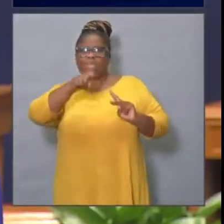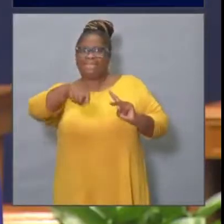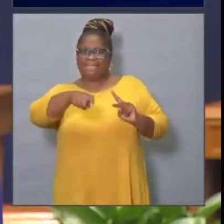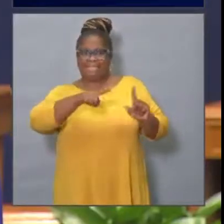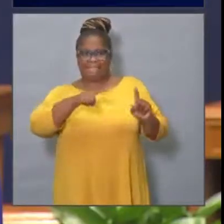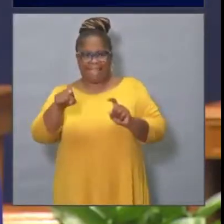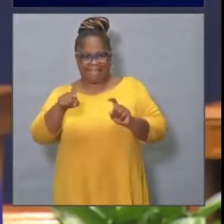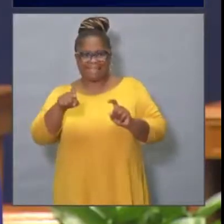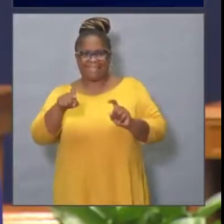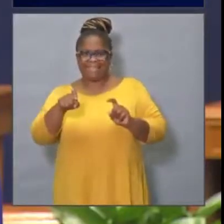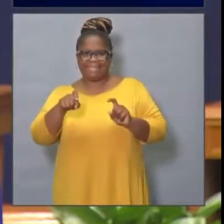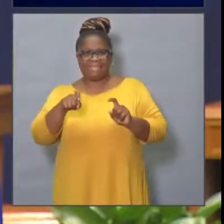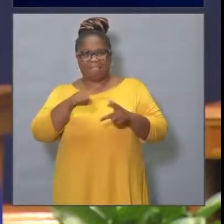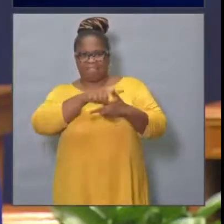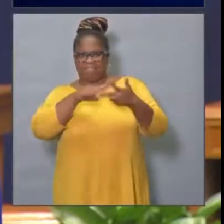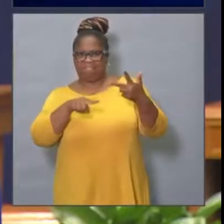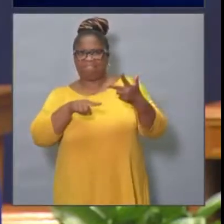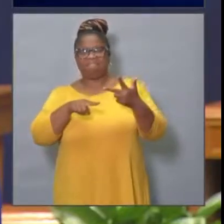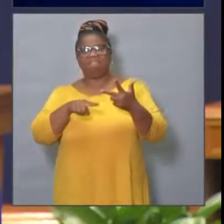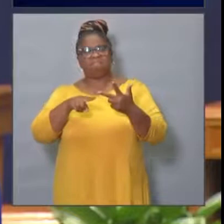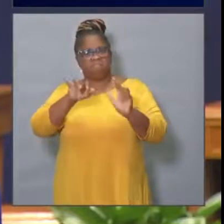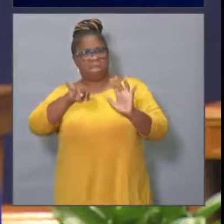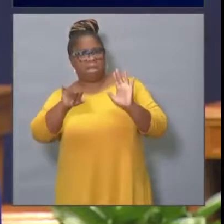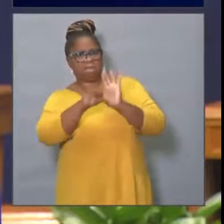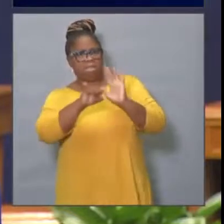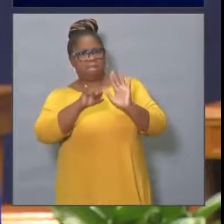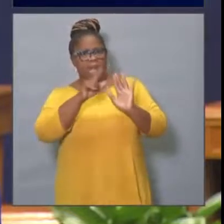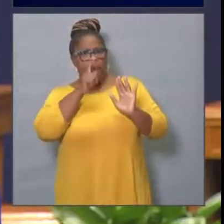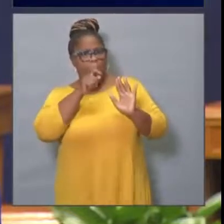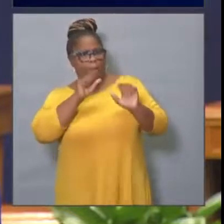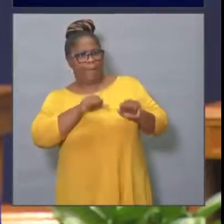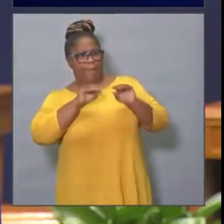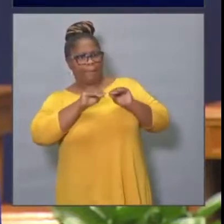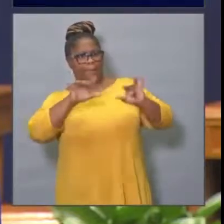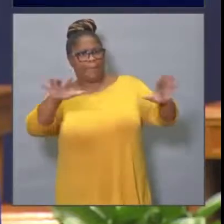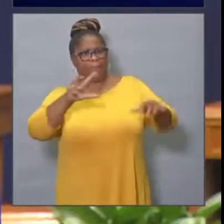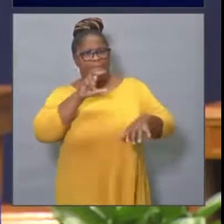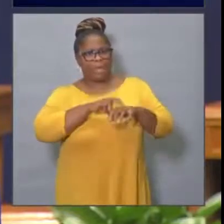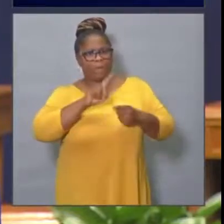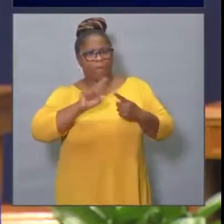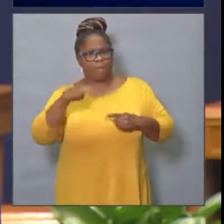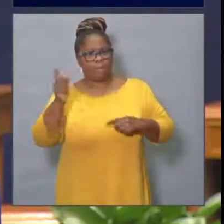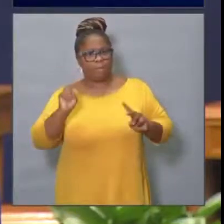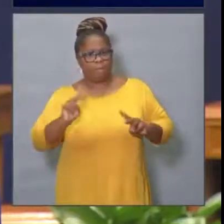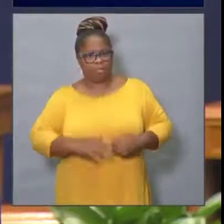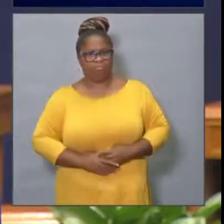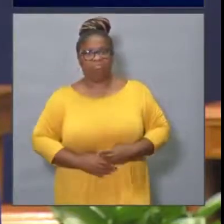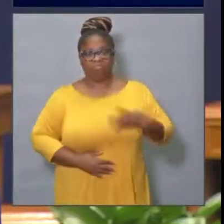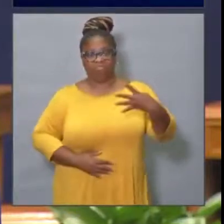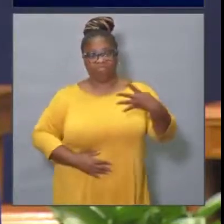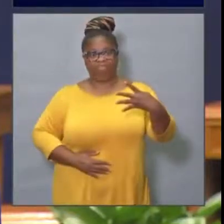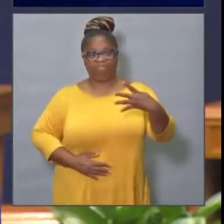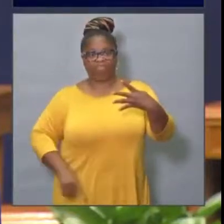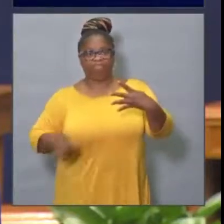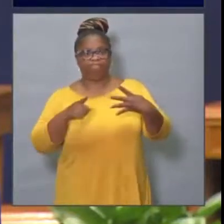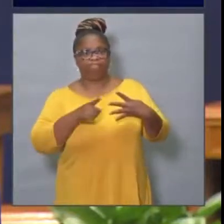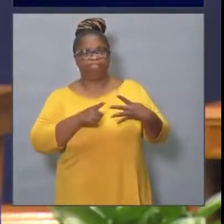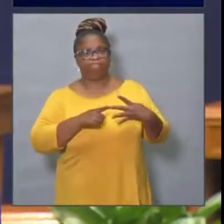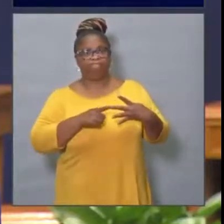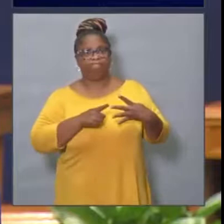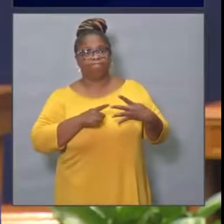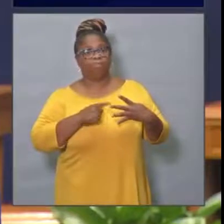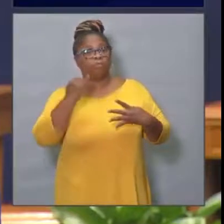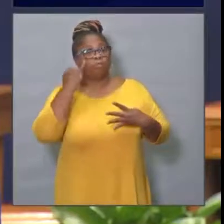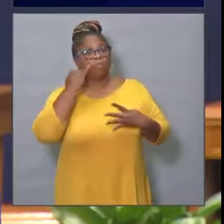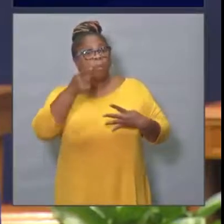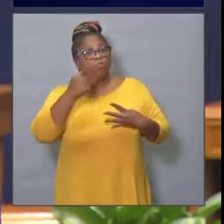trace contacts and identify those who might transmit the virus to others. The second thing, if you are experiencing symptoms